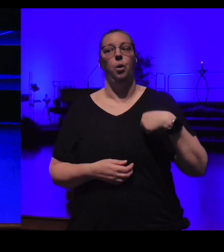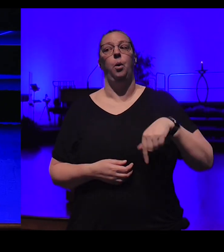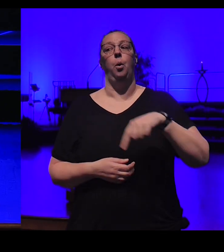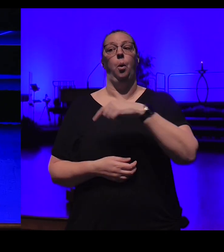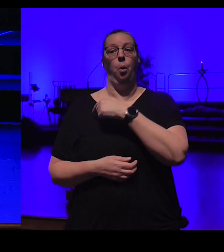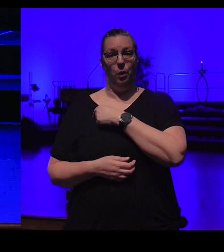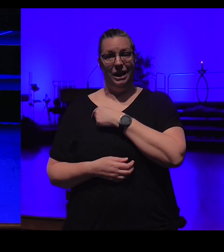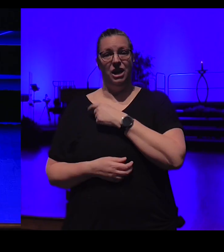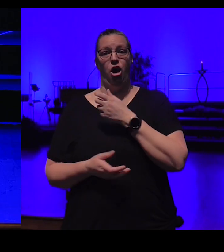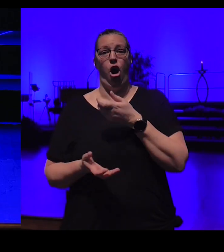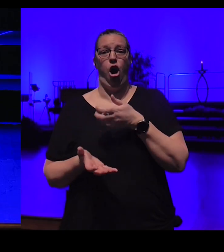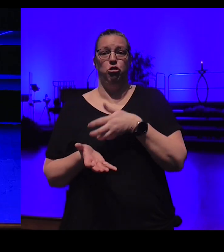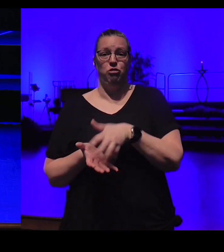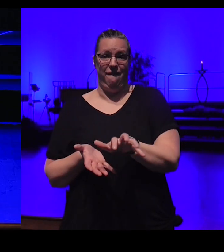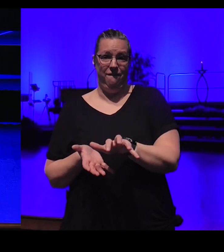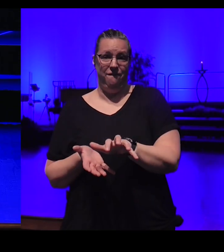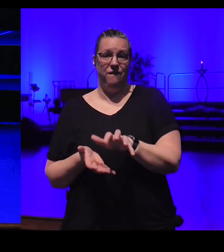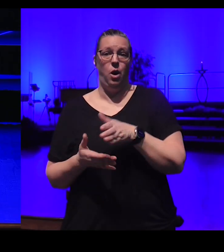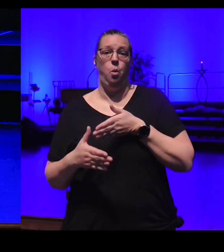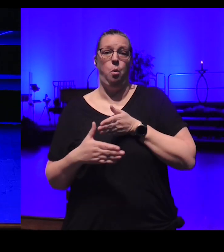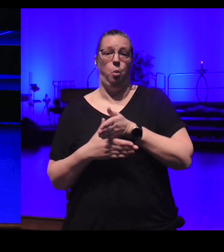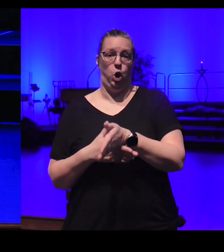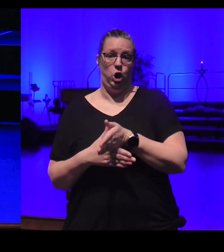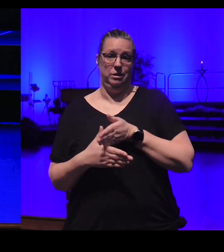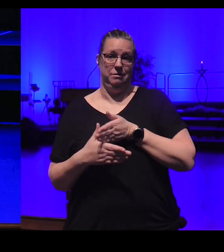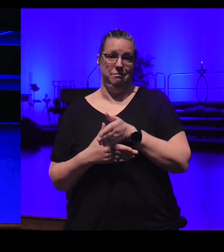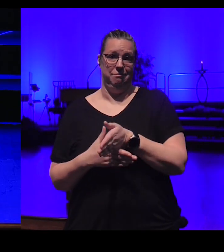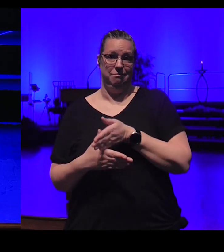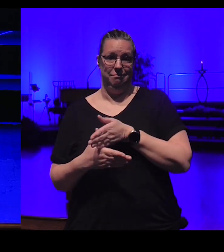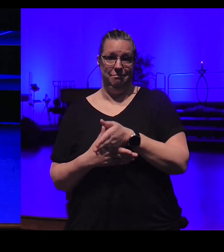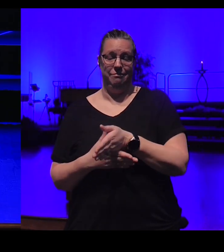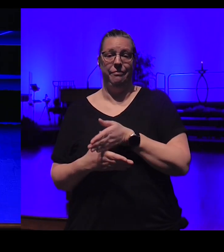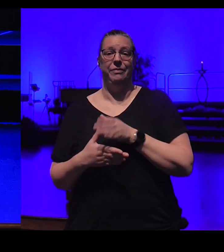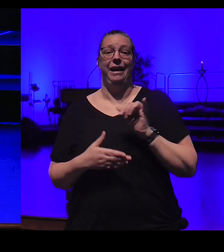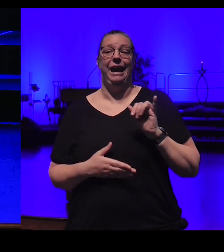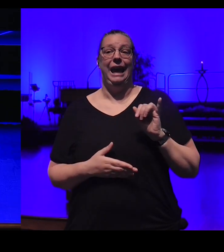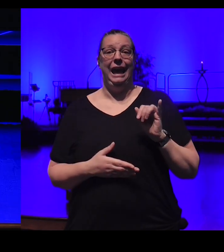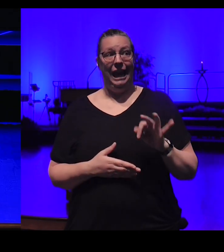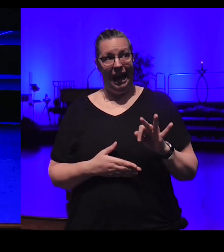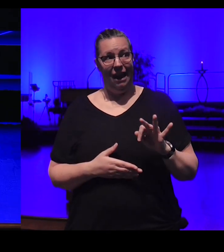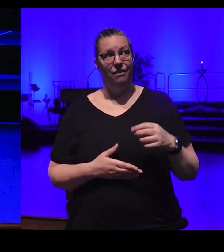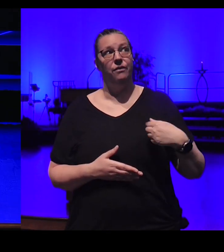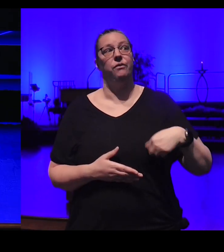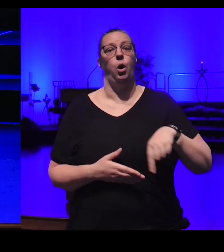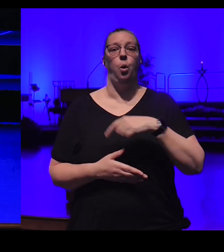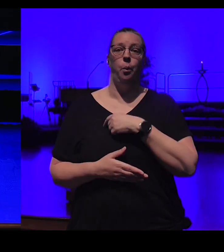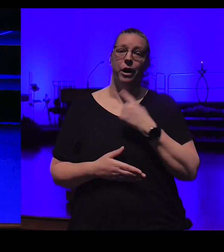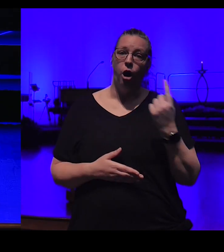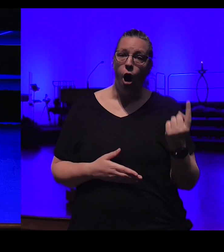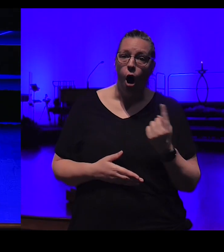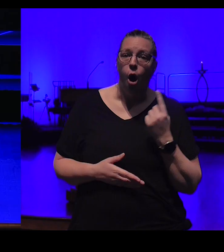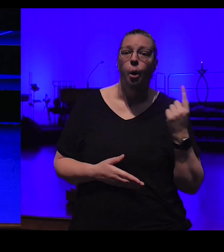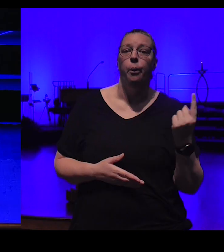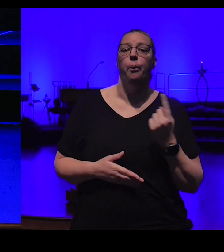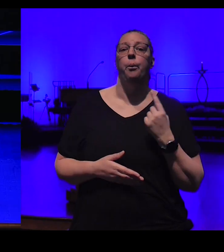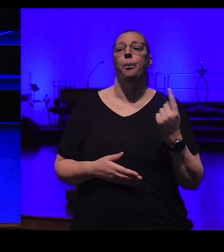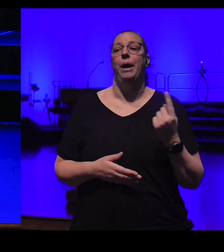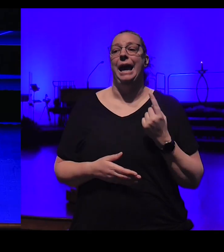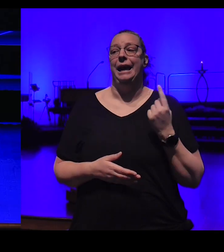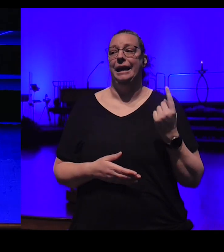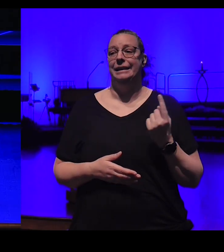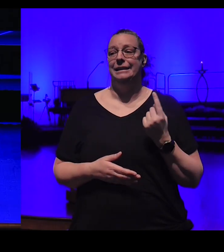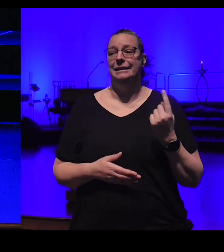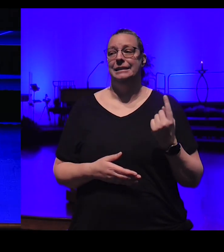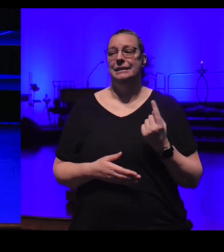all rough pieces of wood. If we are always wrapping ourselves and